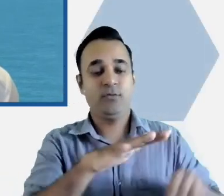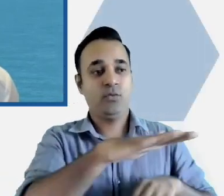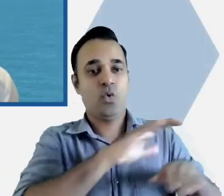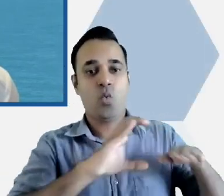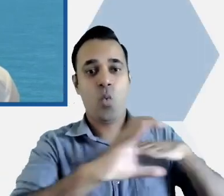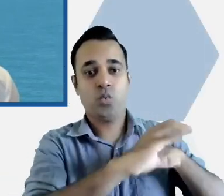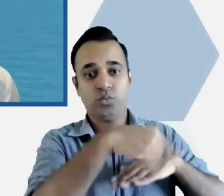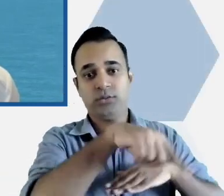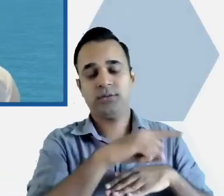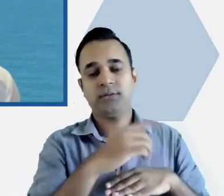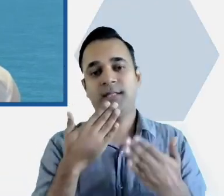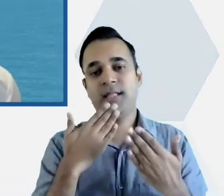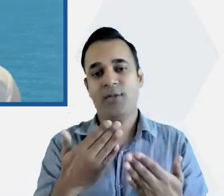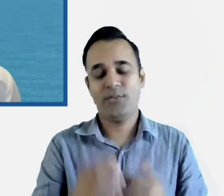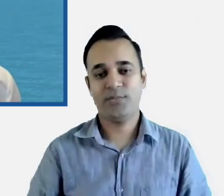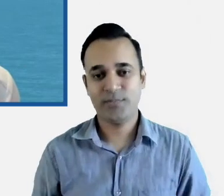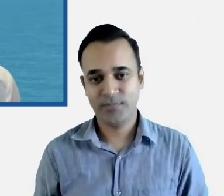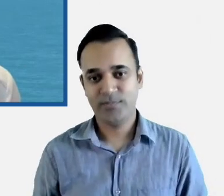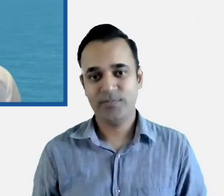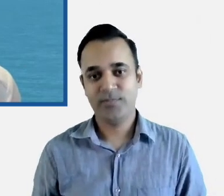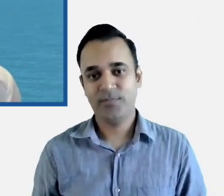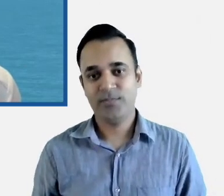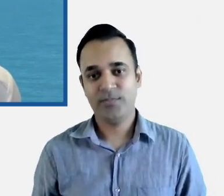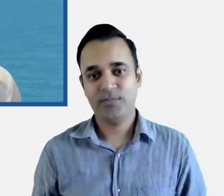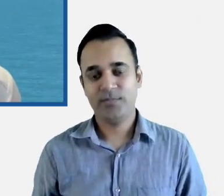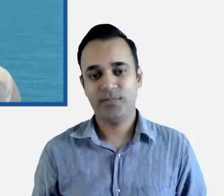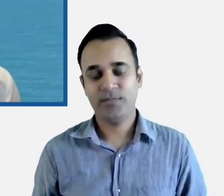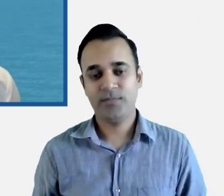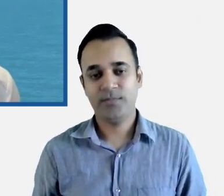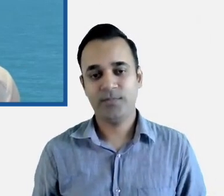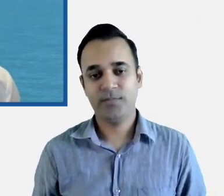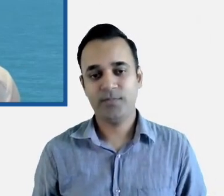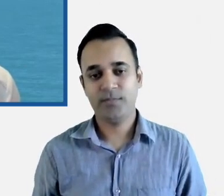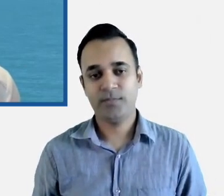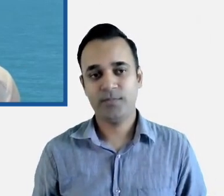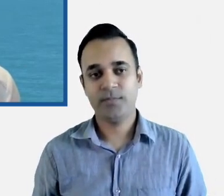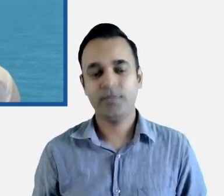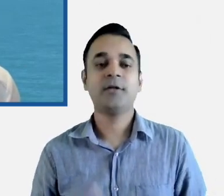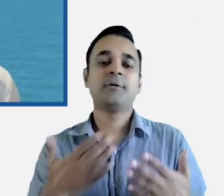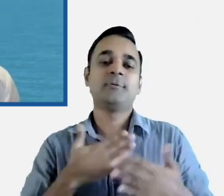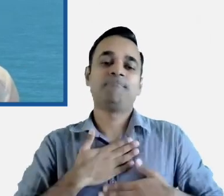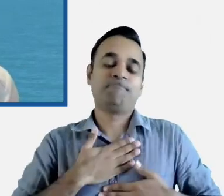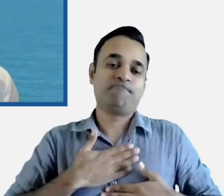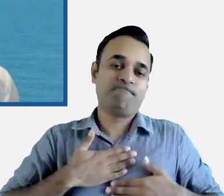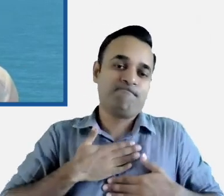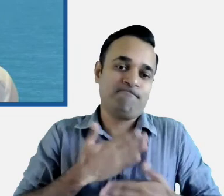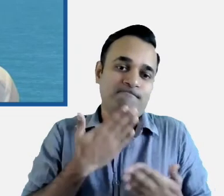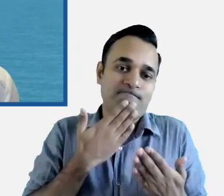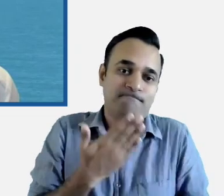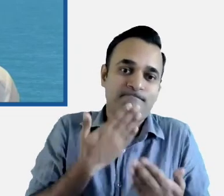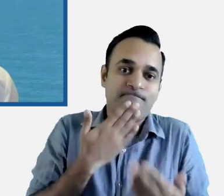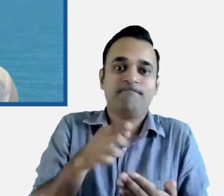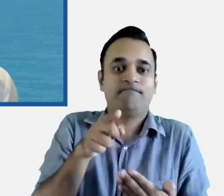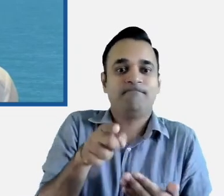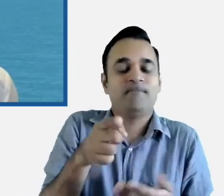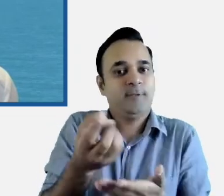Thank you very much, Mr. Rossi. And I appreciate you including some information from Costa Rica, as we haven't been able to hear as